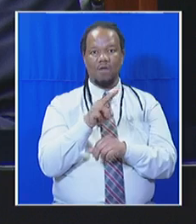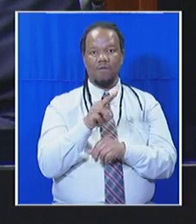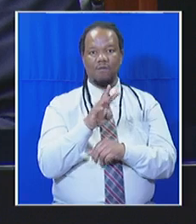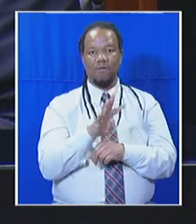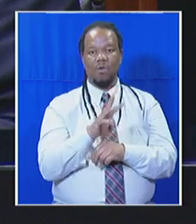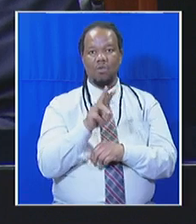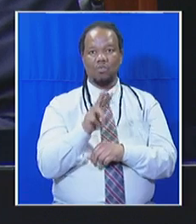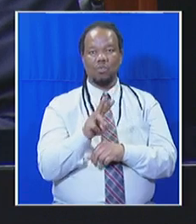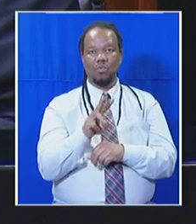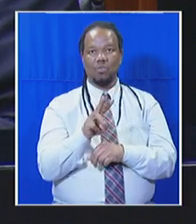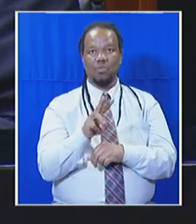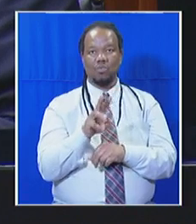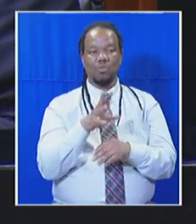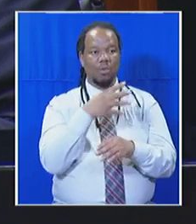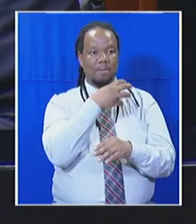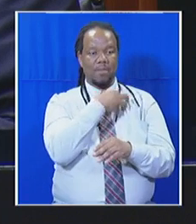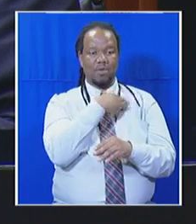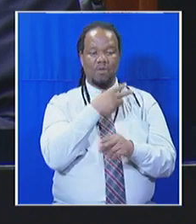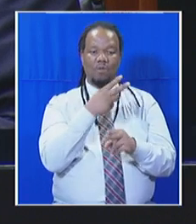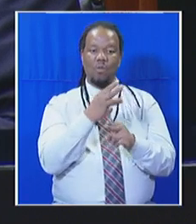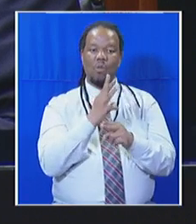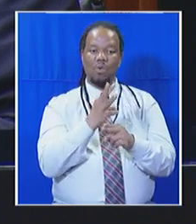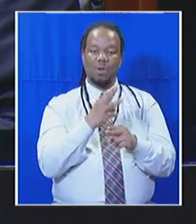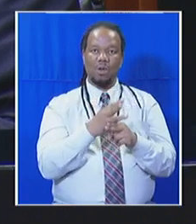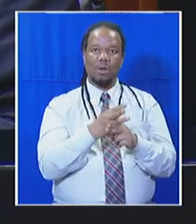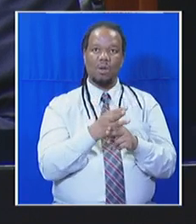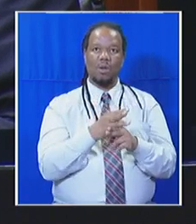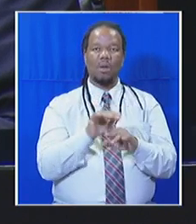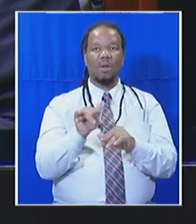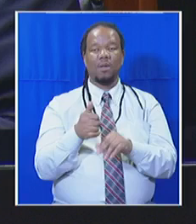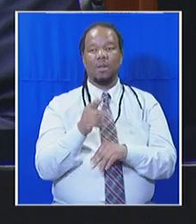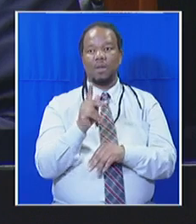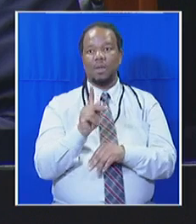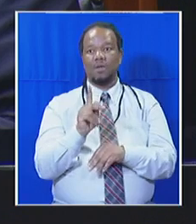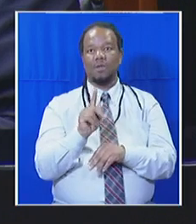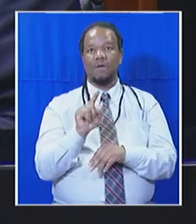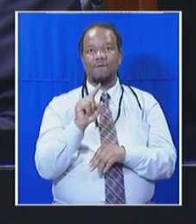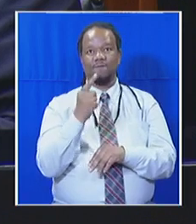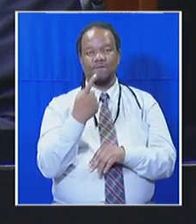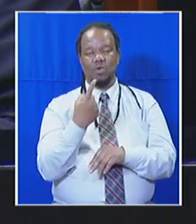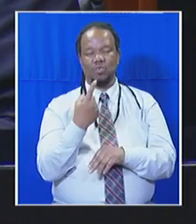of Water and Sanitation, which has been asked by Honorable K.S. Kaula, will be taken first.